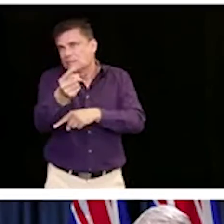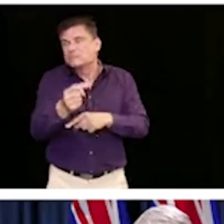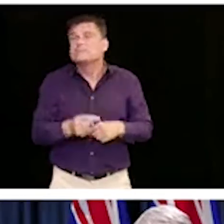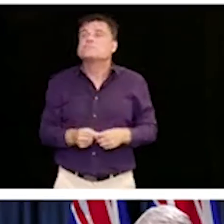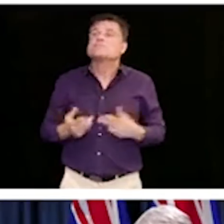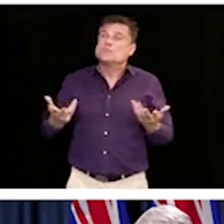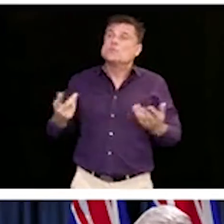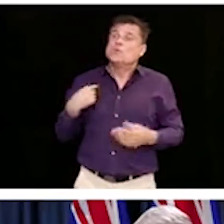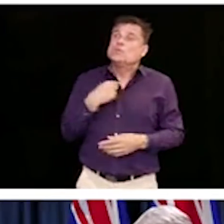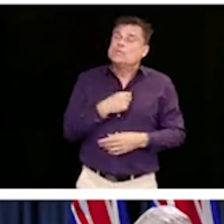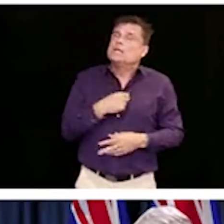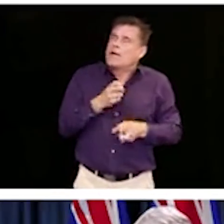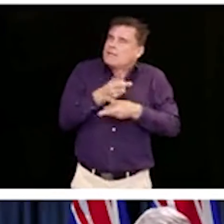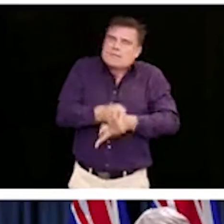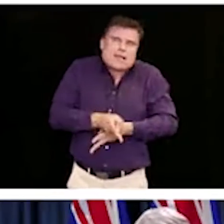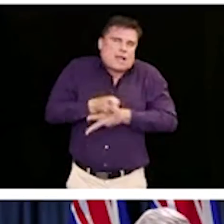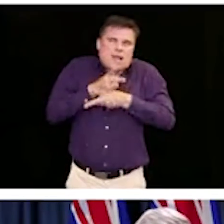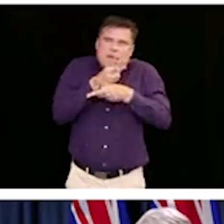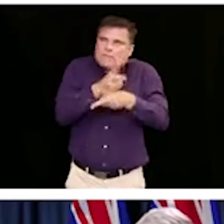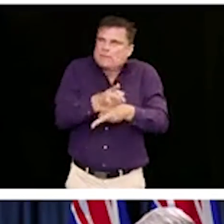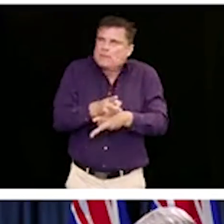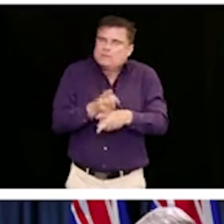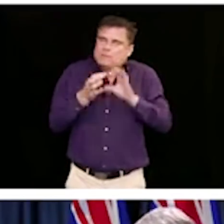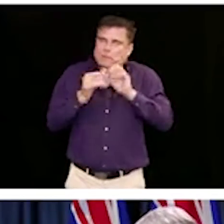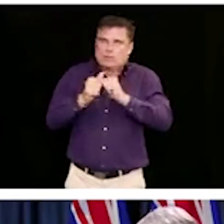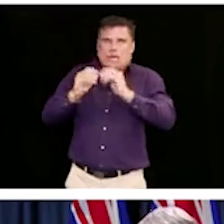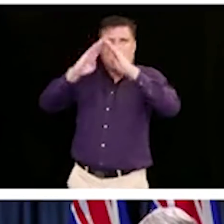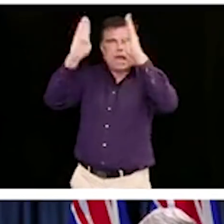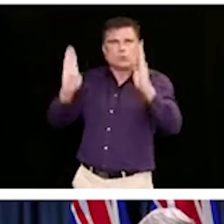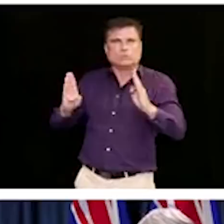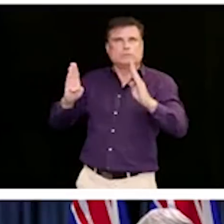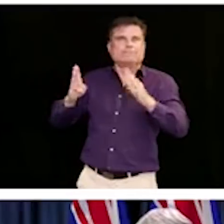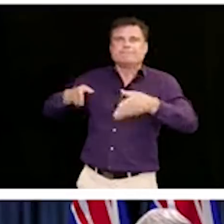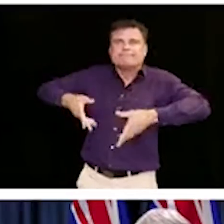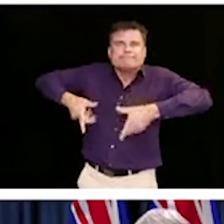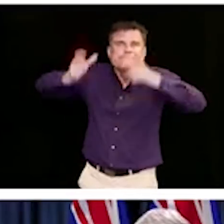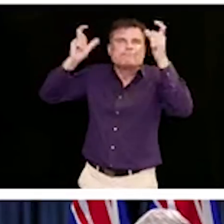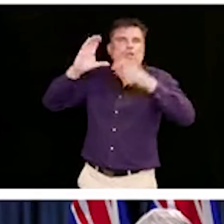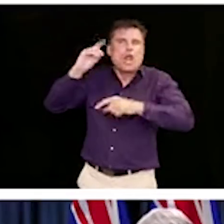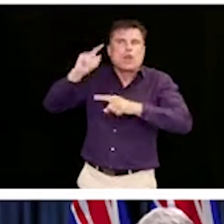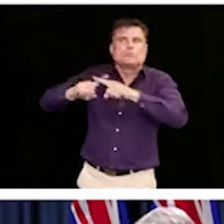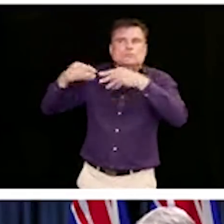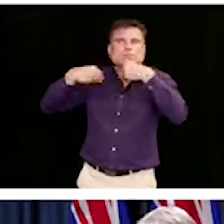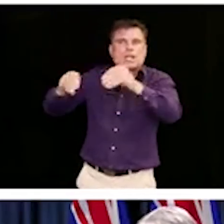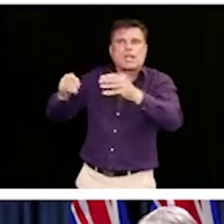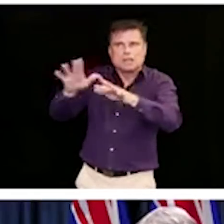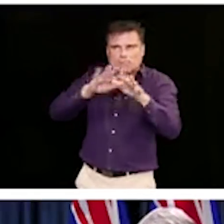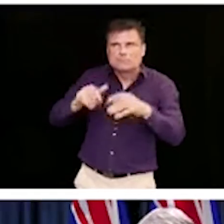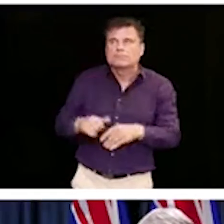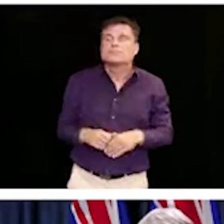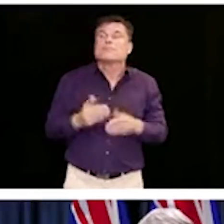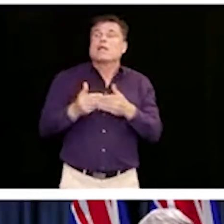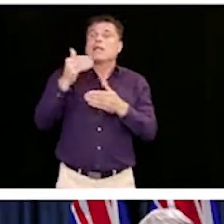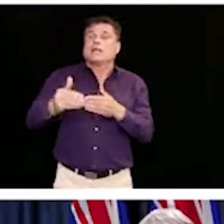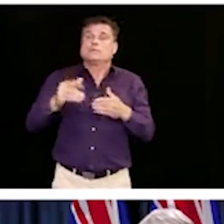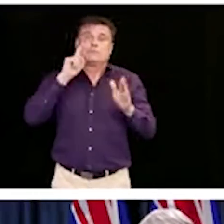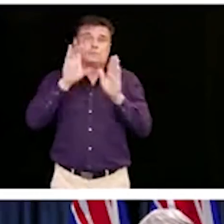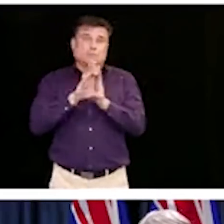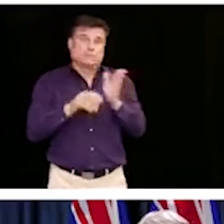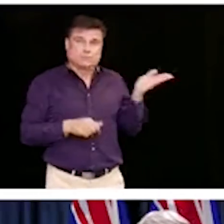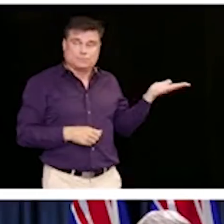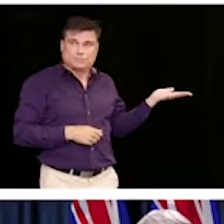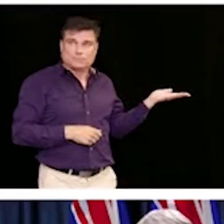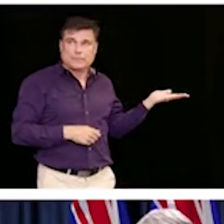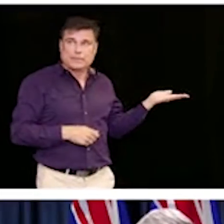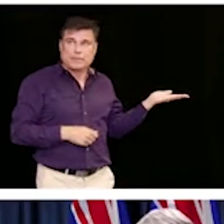built in prudence in our scenario for housing. Next slide. This slide is just a reminder of where